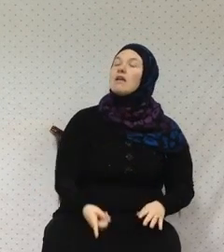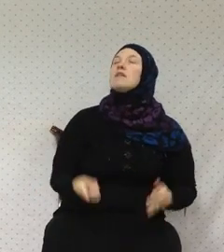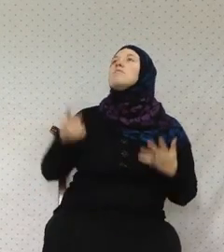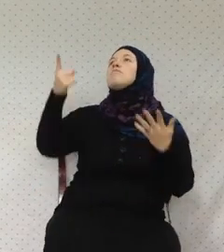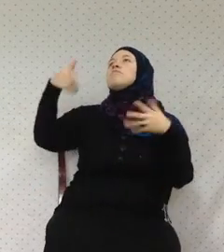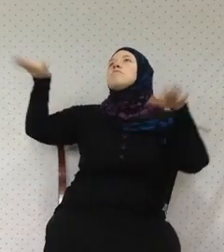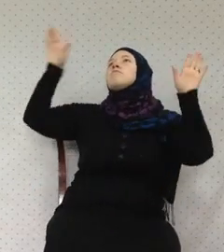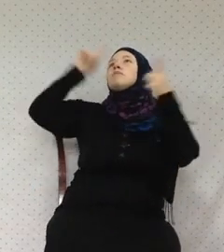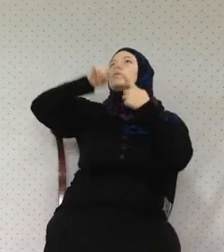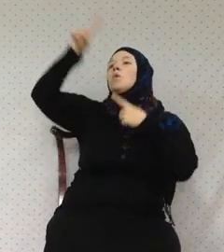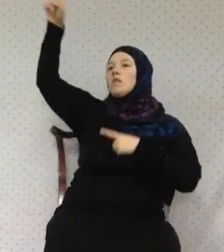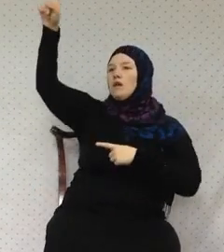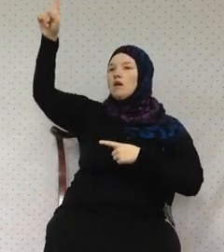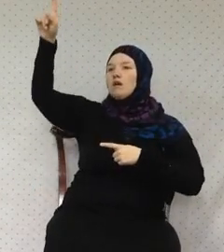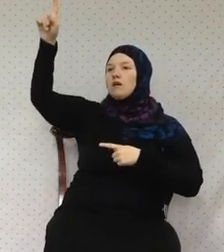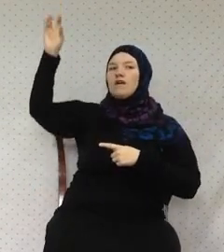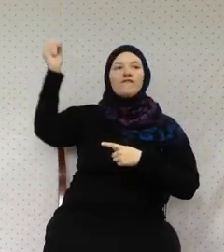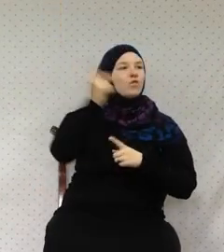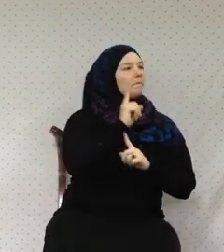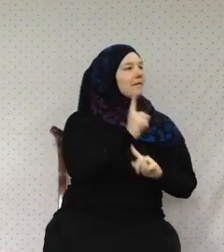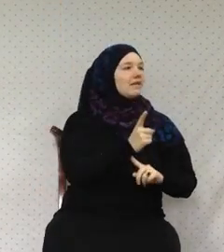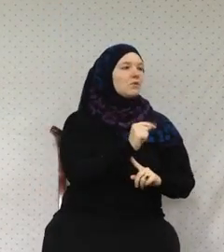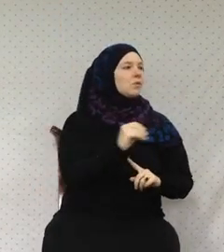Allah just a few minutes late.